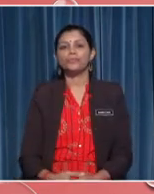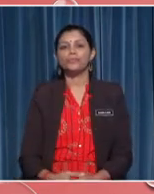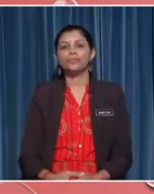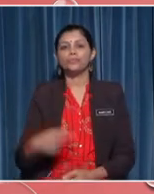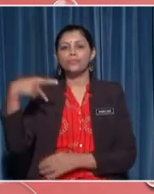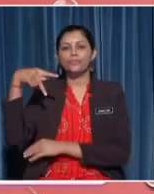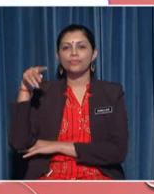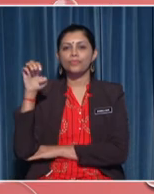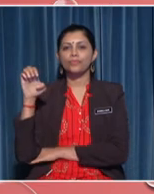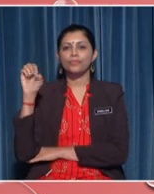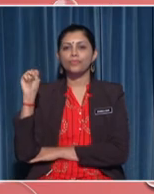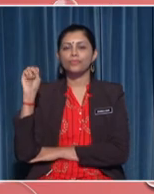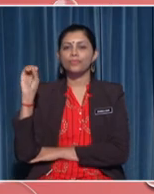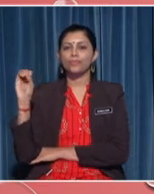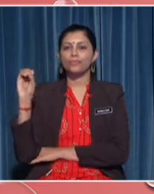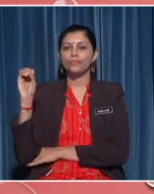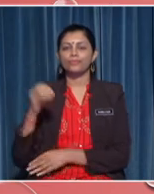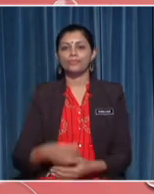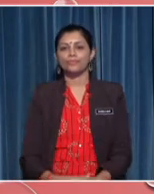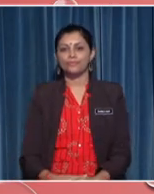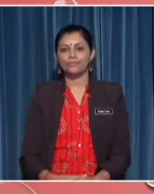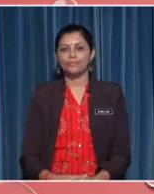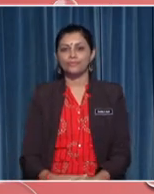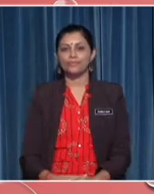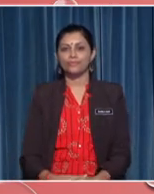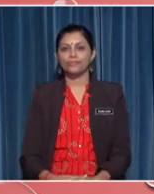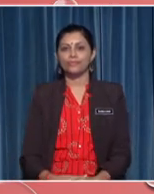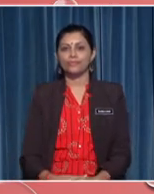Peso, correct answer.